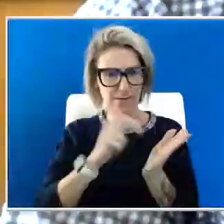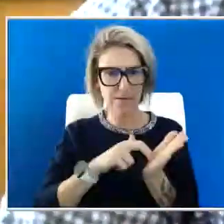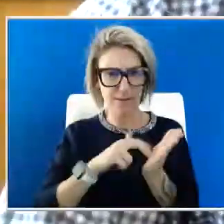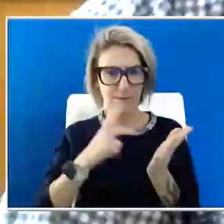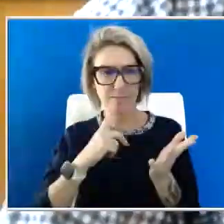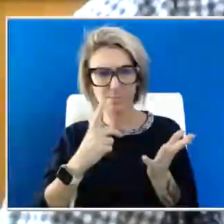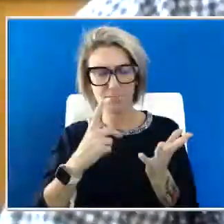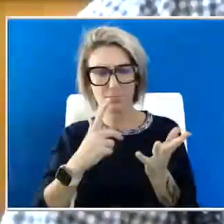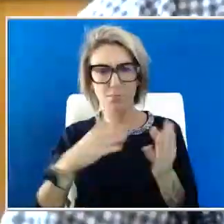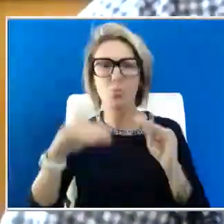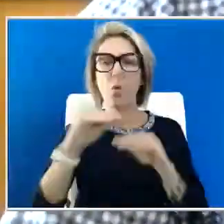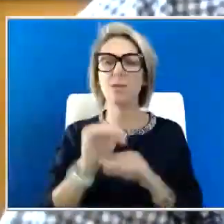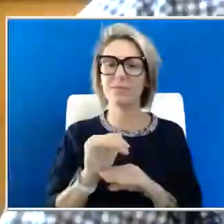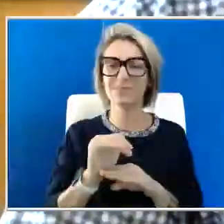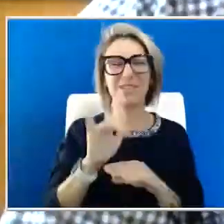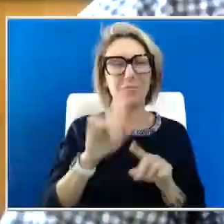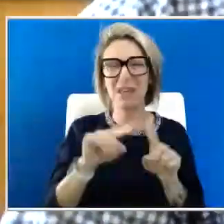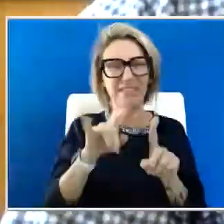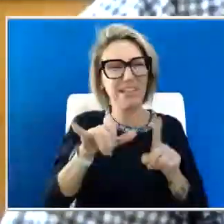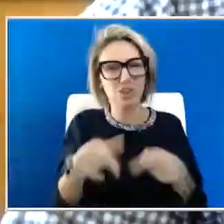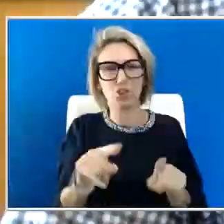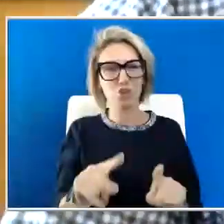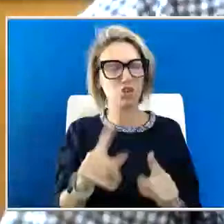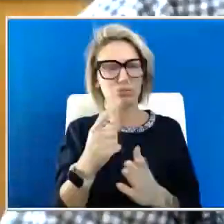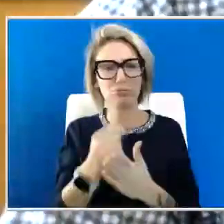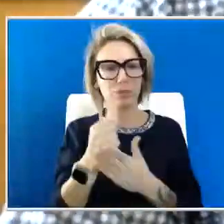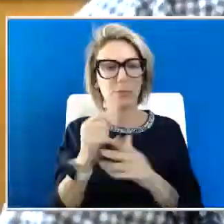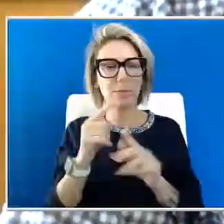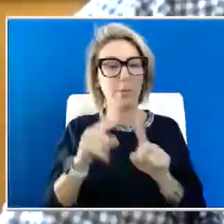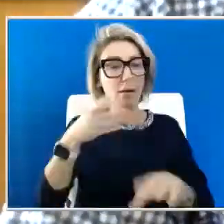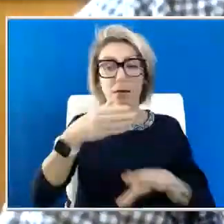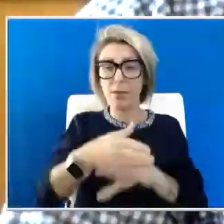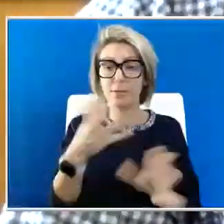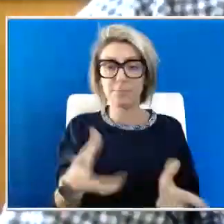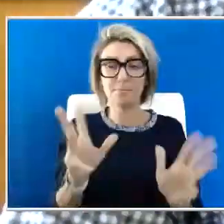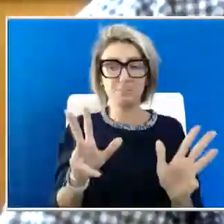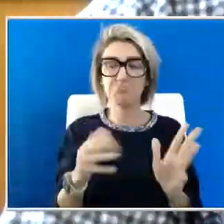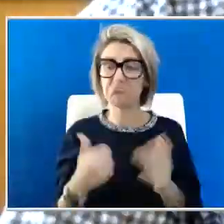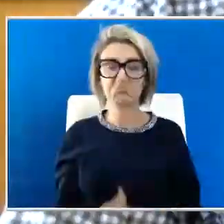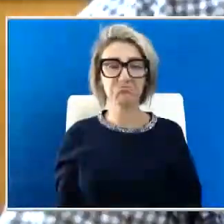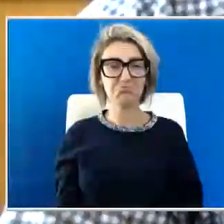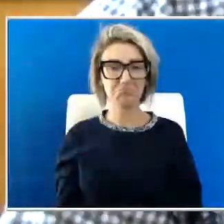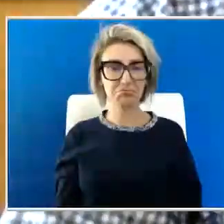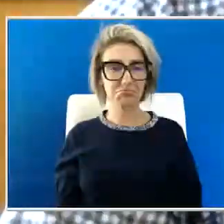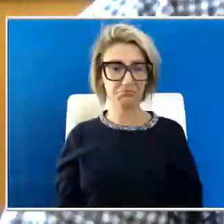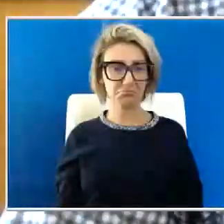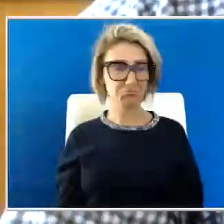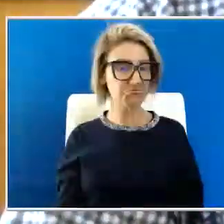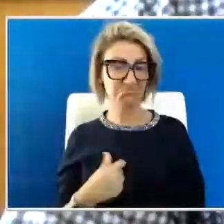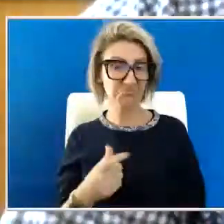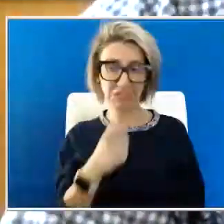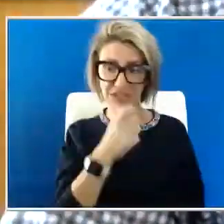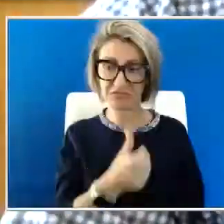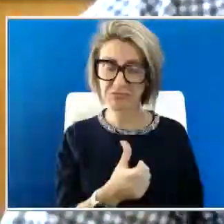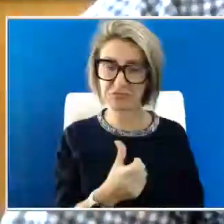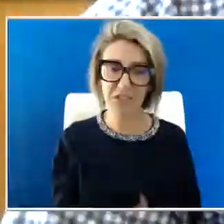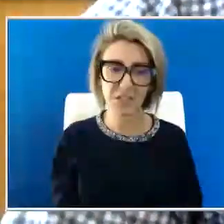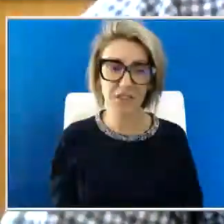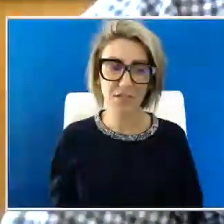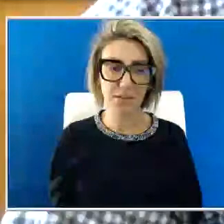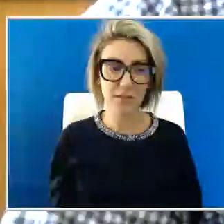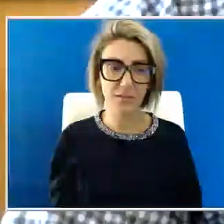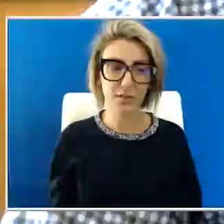but just that's during the treatment. But afterwards, I didn't. I think it was actually, I was